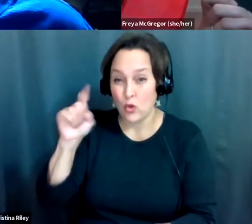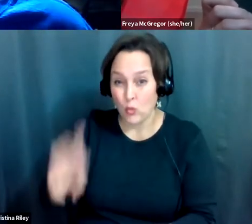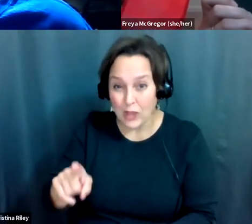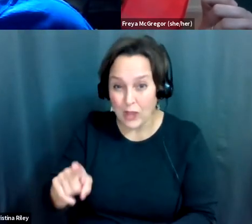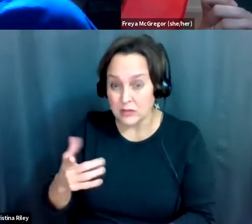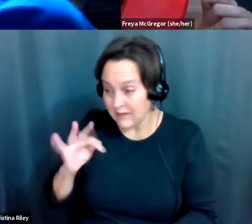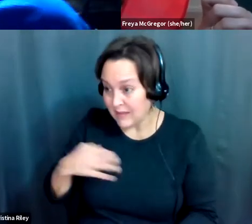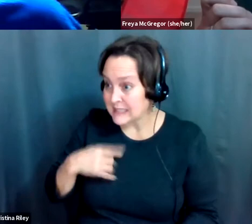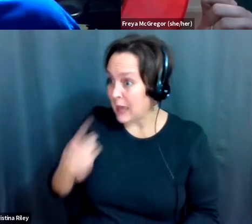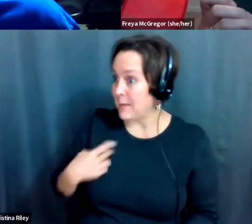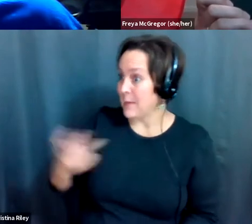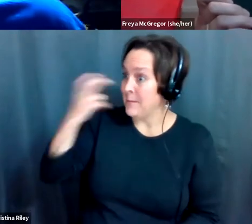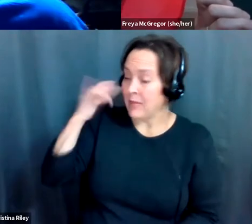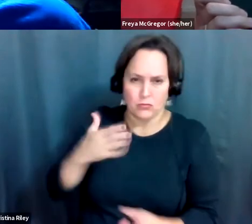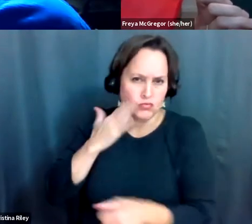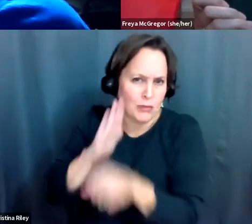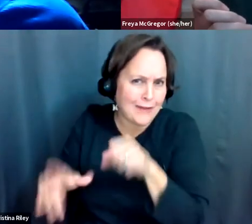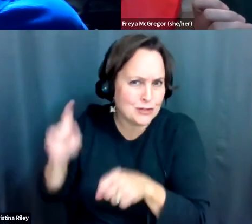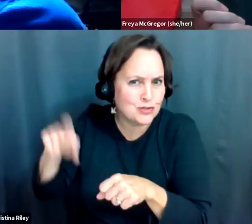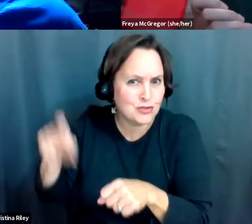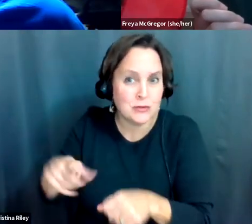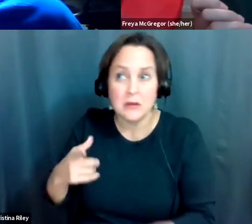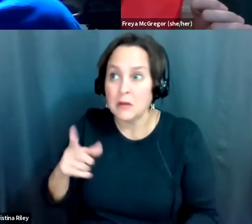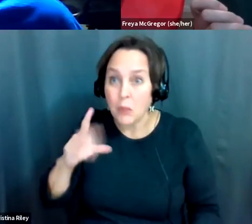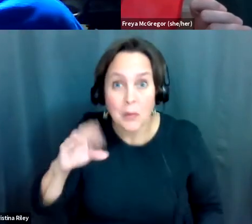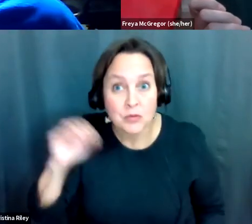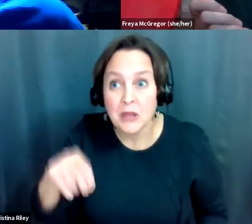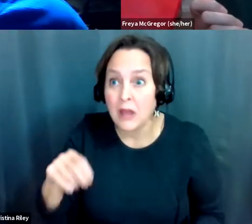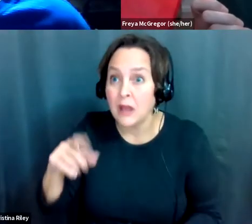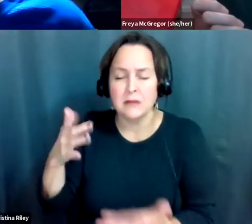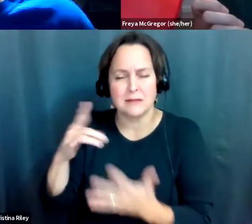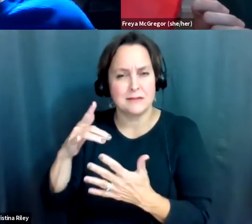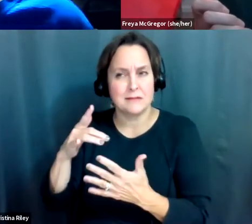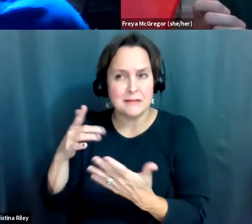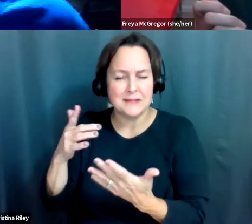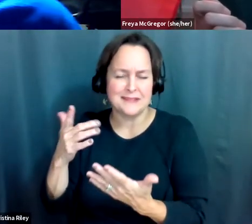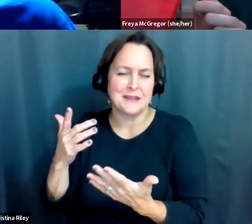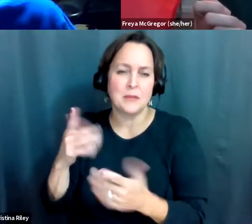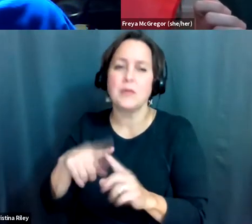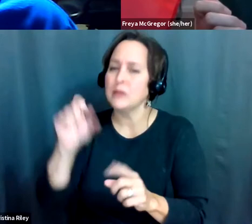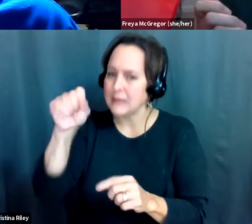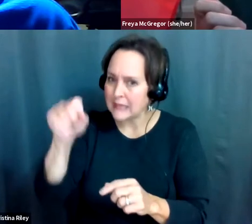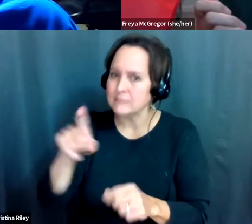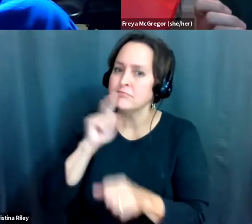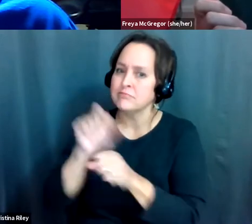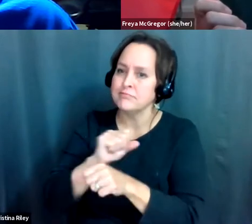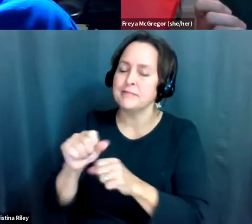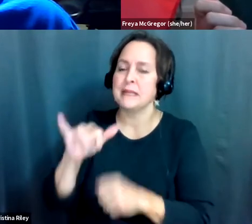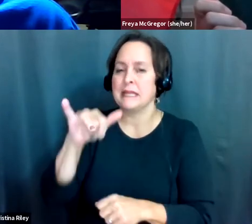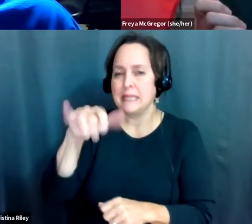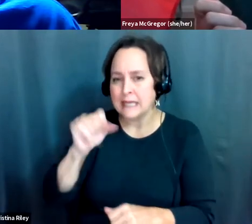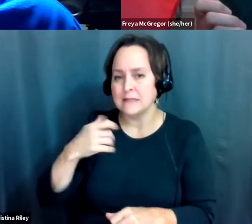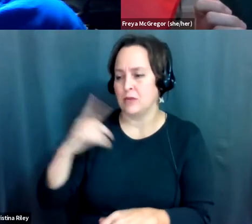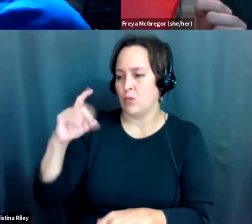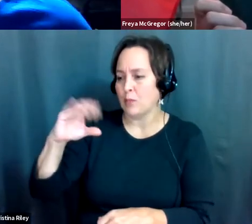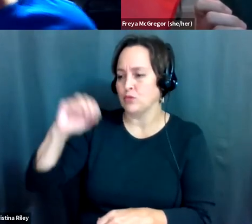I'm blind, that should be good enough for, for our first meeting together. So, but I, I actually am totally blind and have